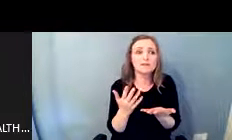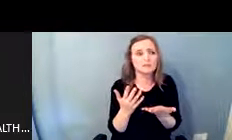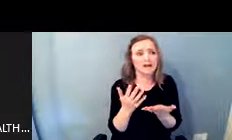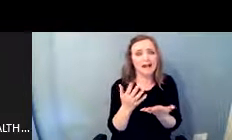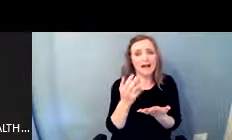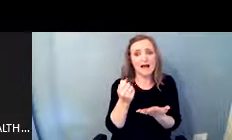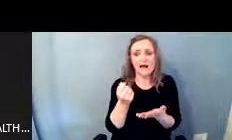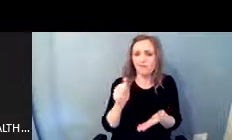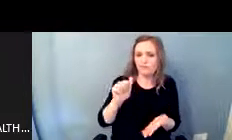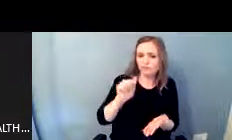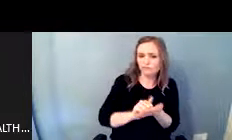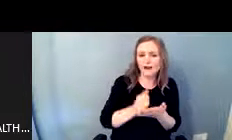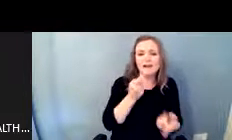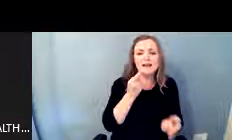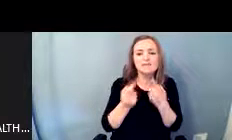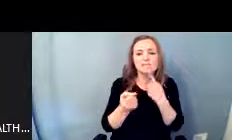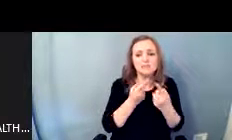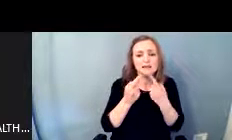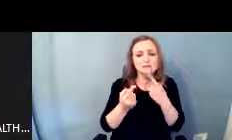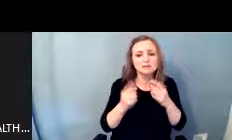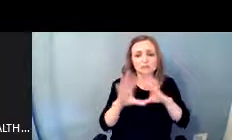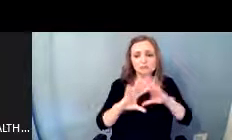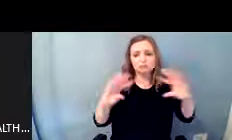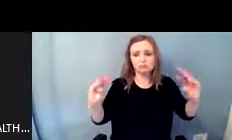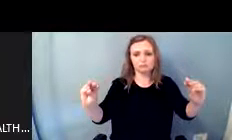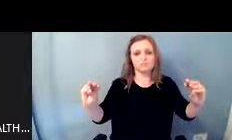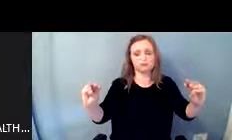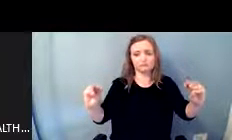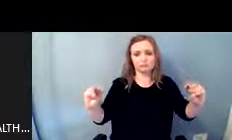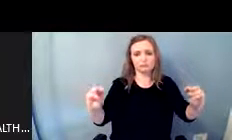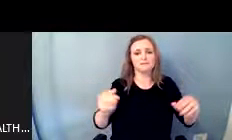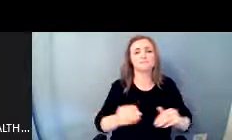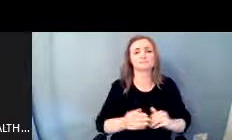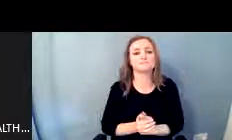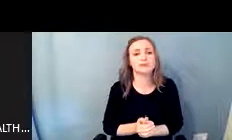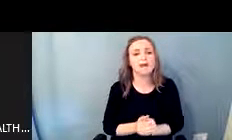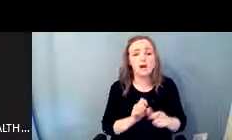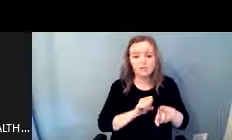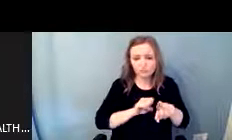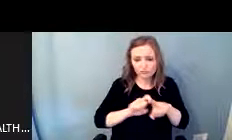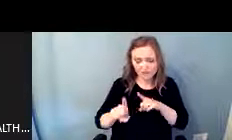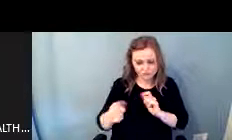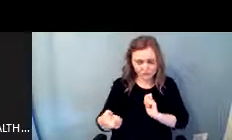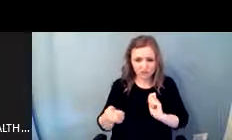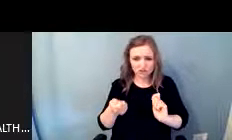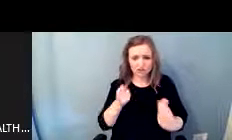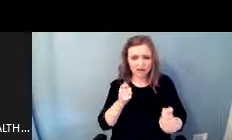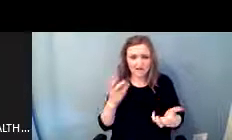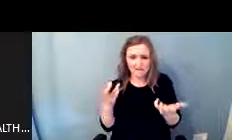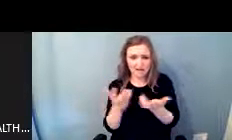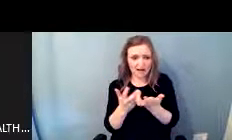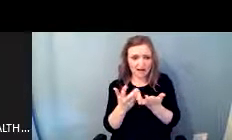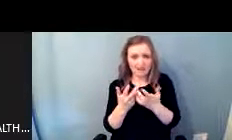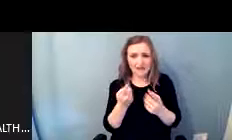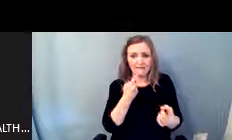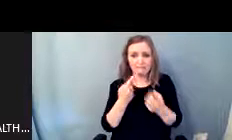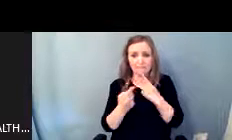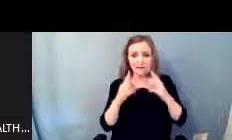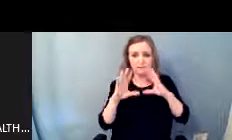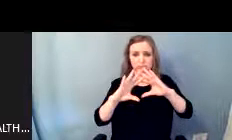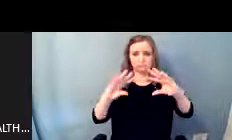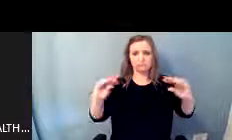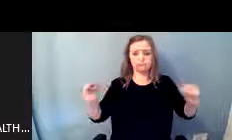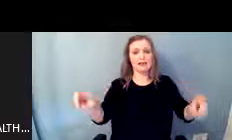mixed messaging. But increasingly, we've tried to change that messaging, and there's been a lot of national campaigns, including Help